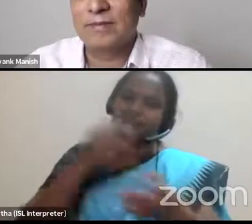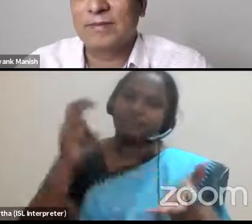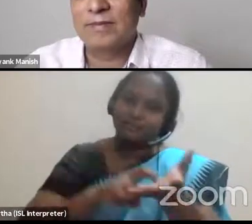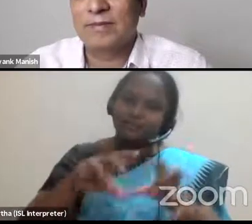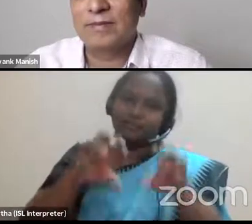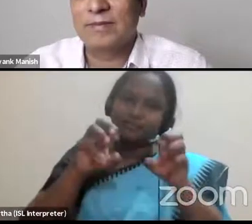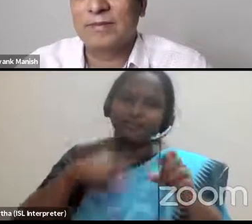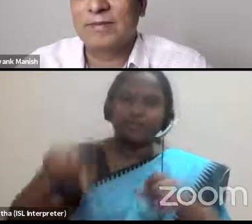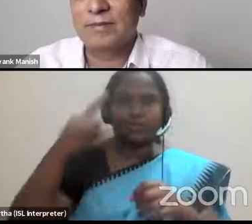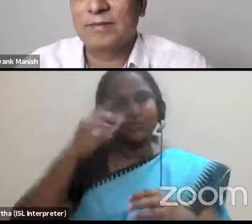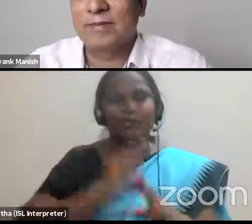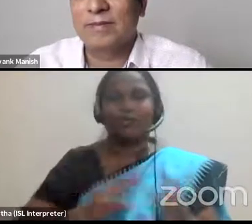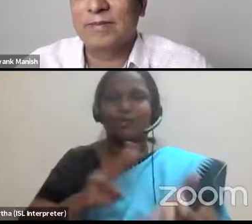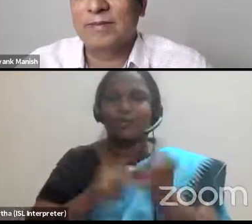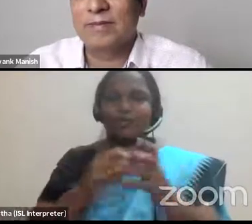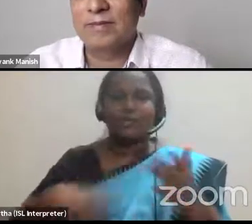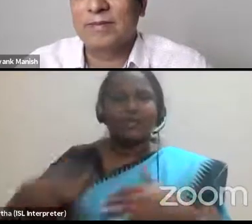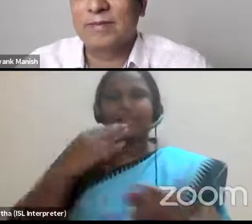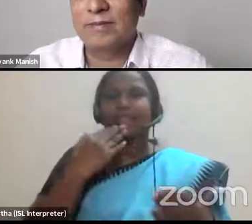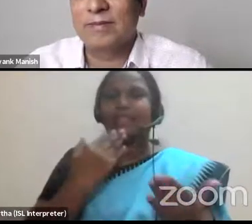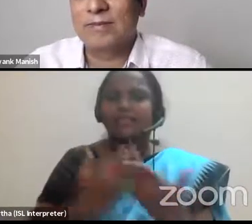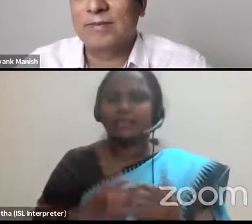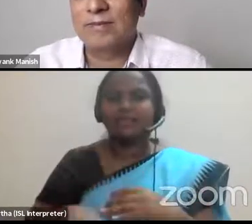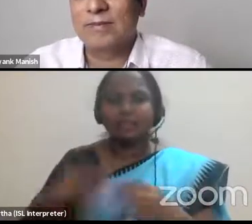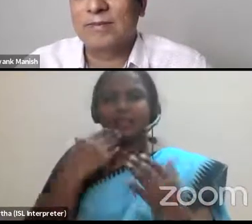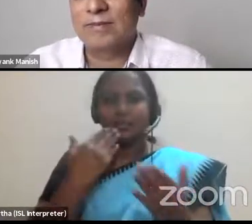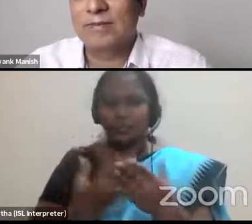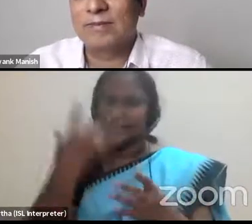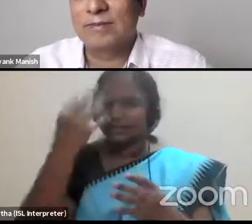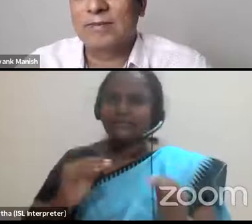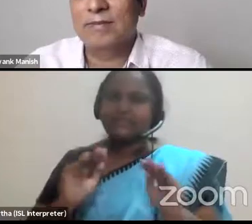yourselves informed. So thank you all. Have a